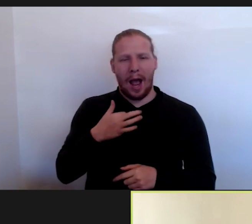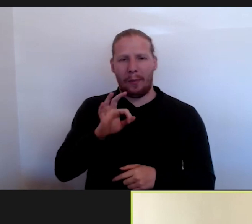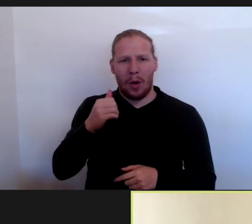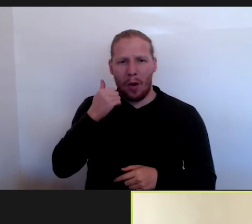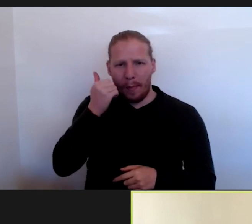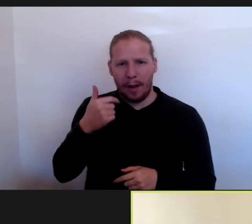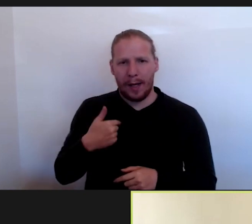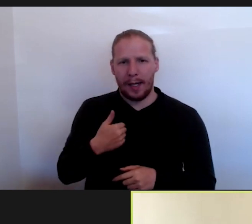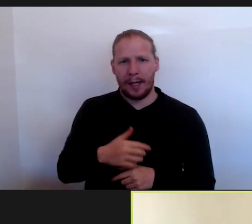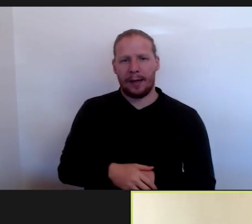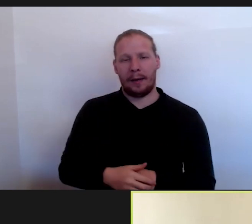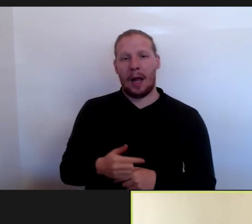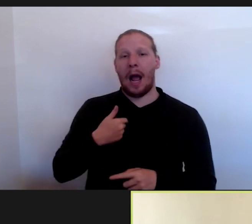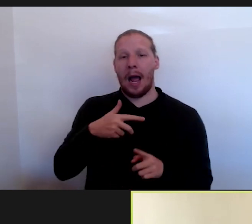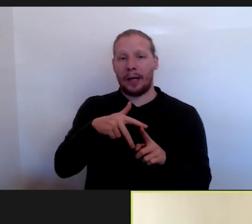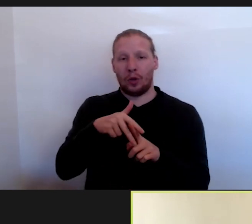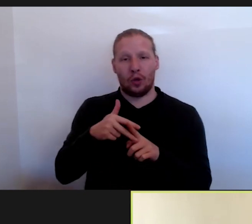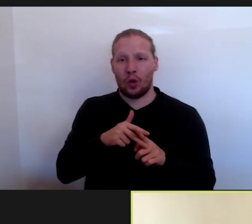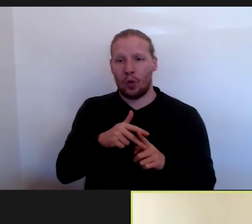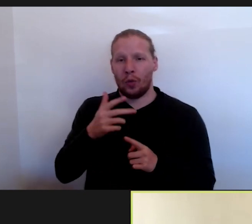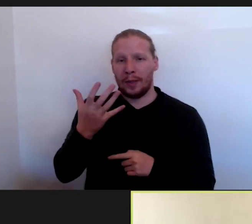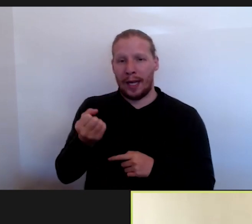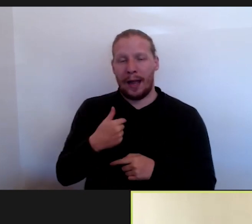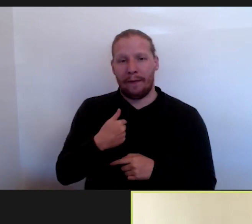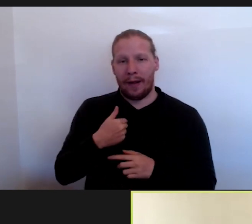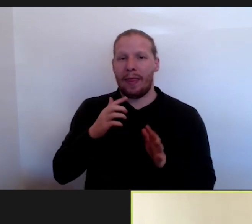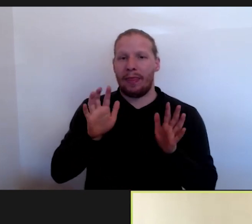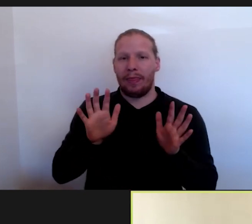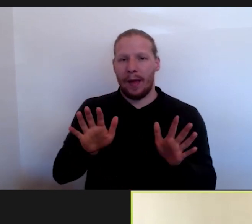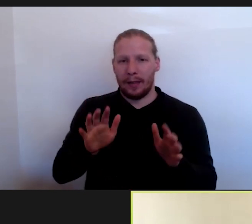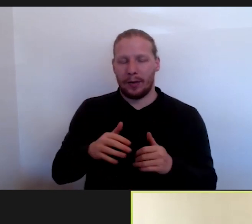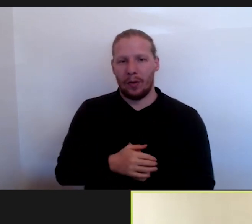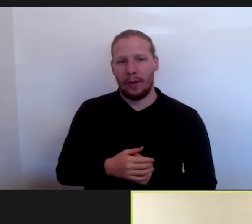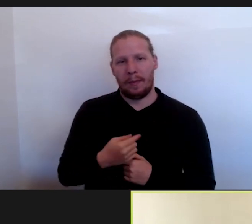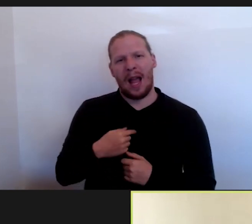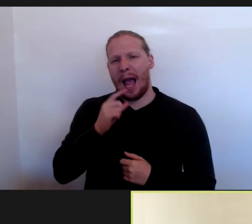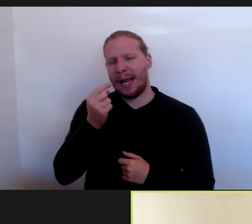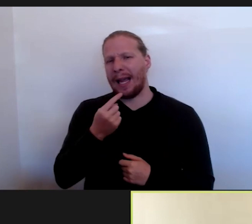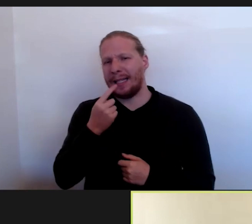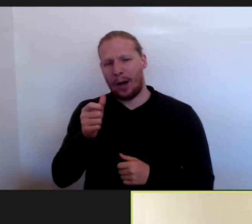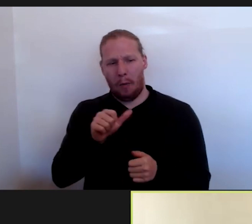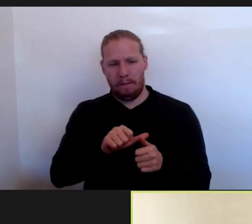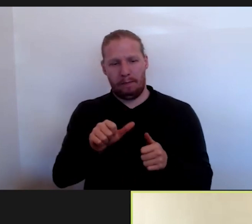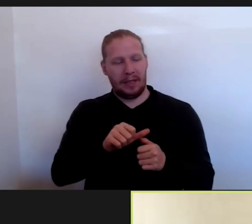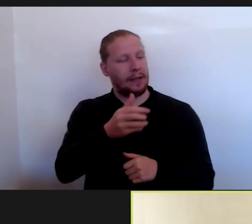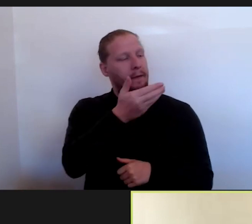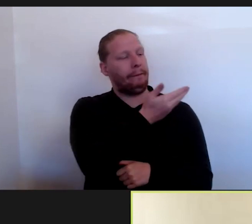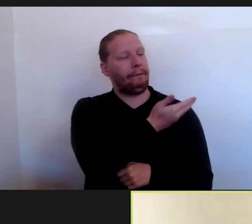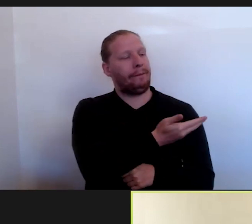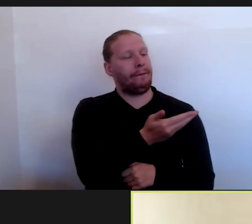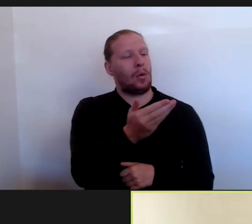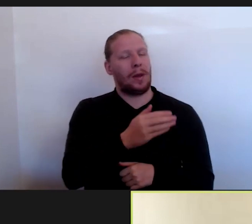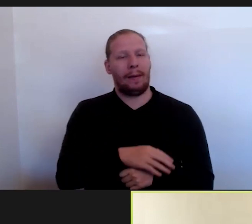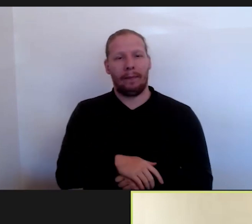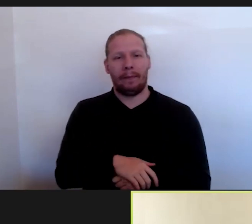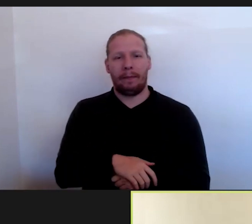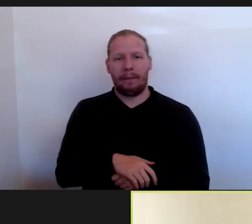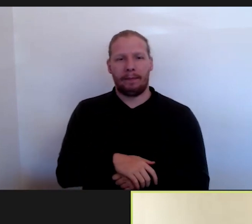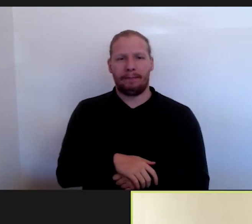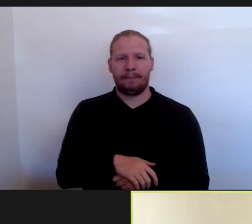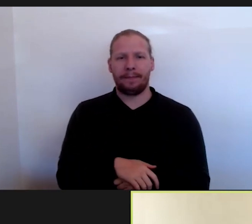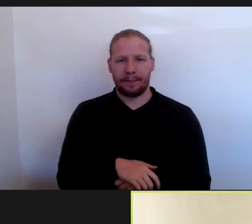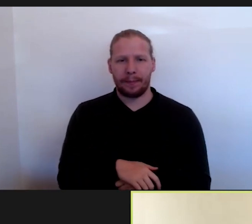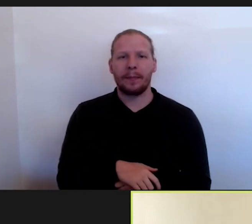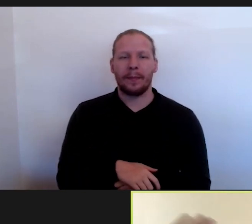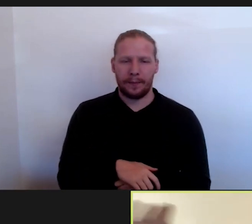is the tools that I can use to facilitate what is best for them, based on the best interest of the community. So